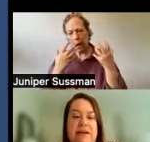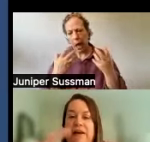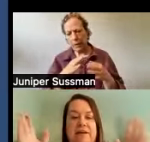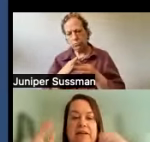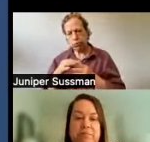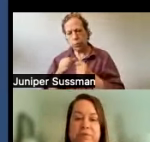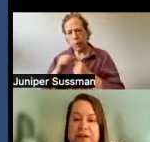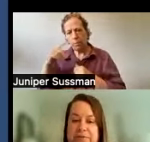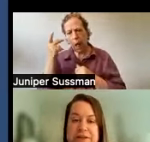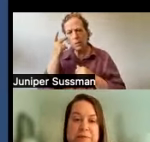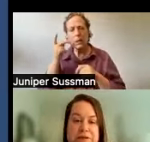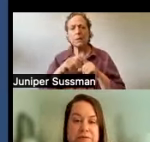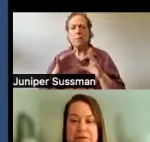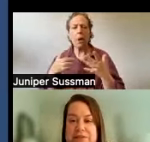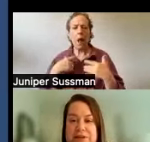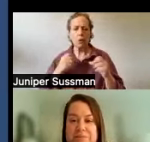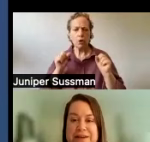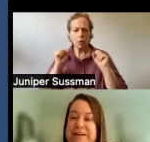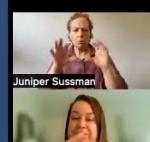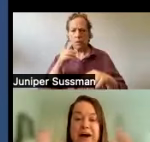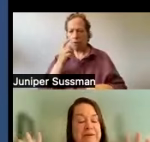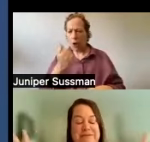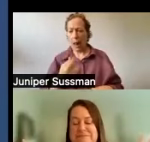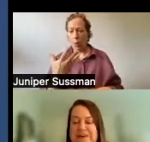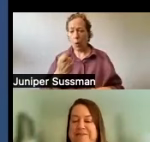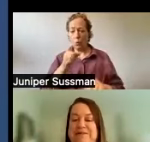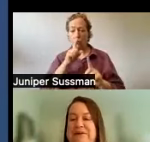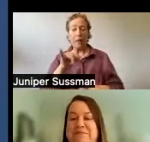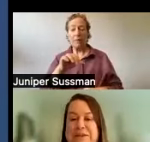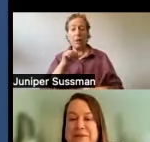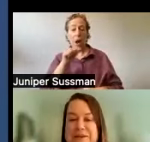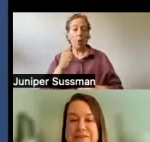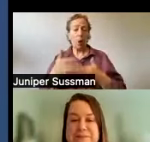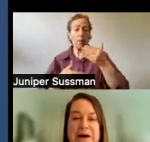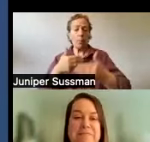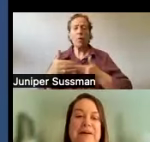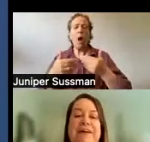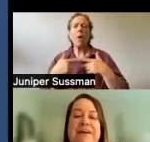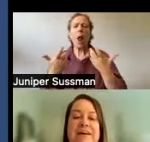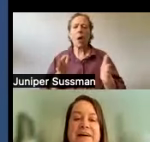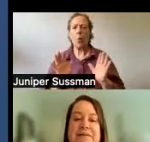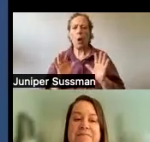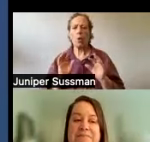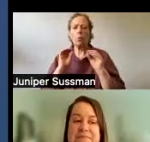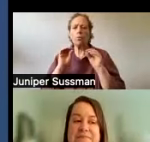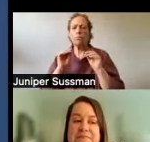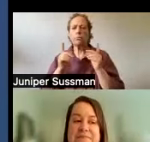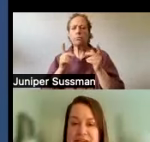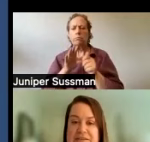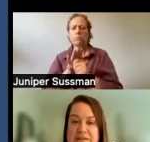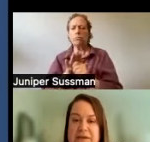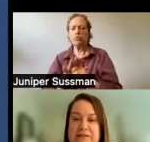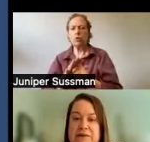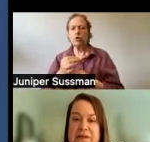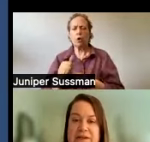those. And I'll put that out for anybody who wants to jump in. If not, we can move on. I don't want to put anybody on the spot, but it